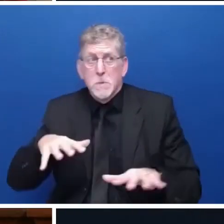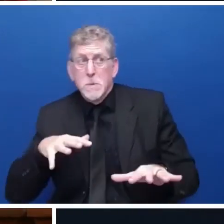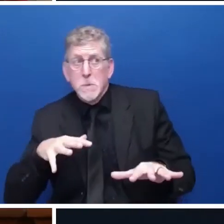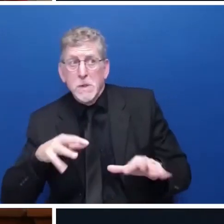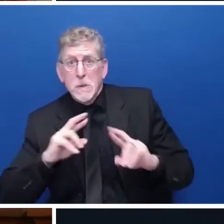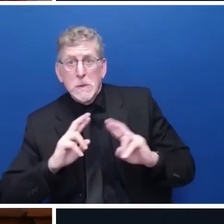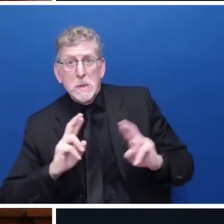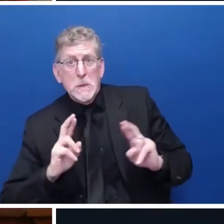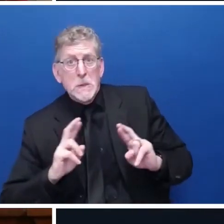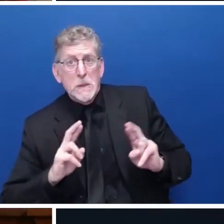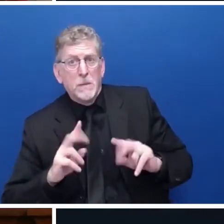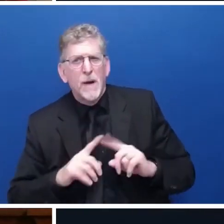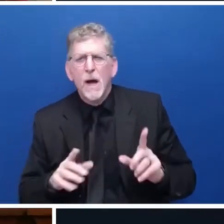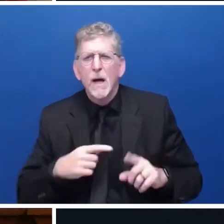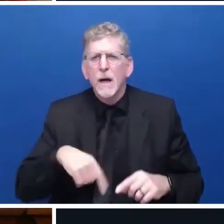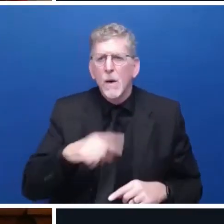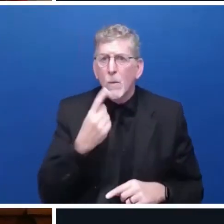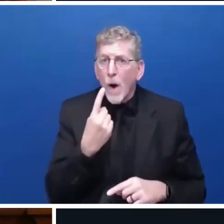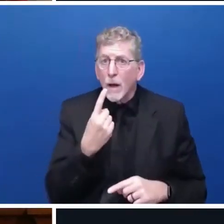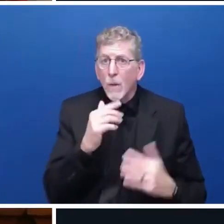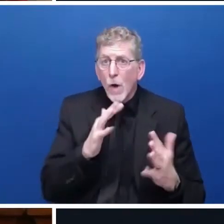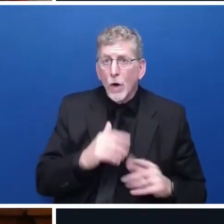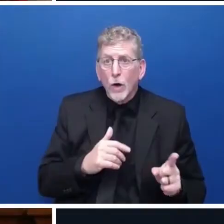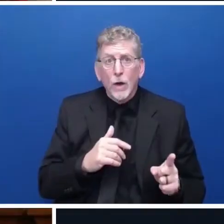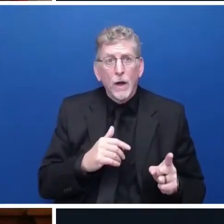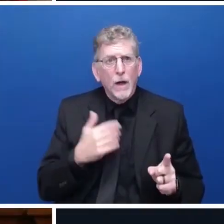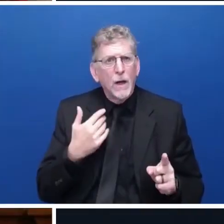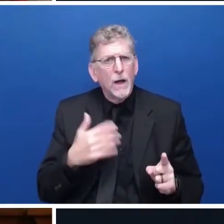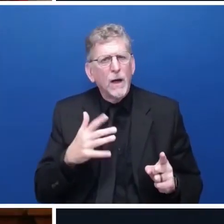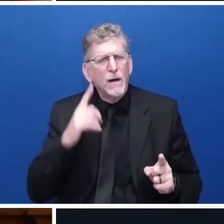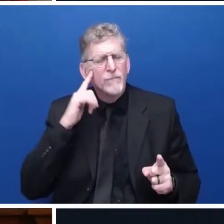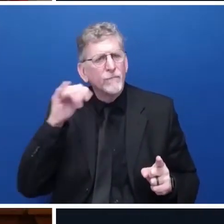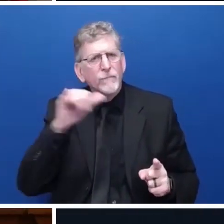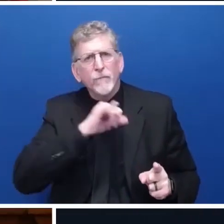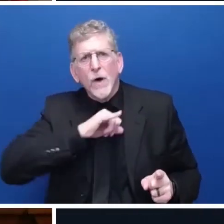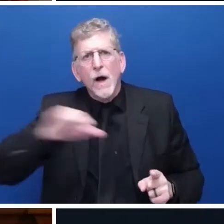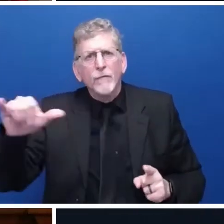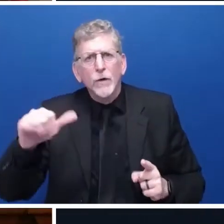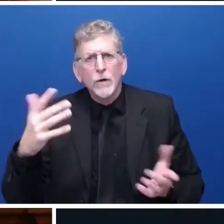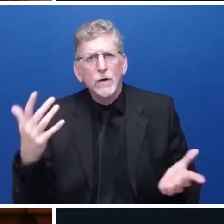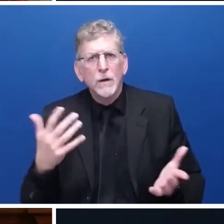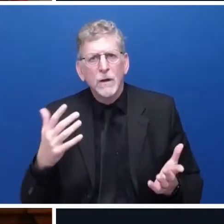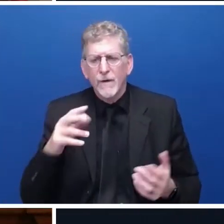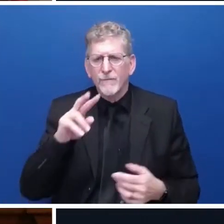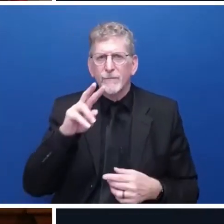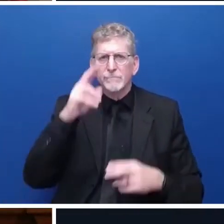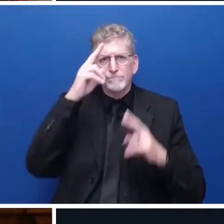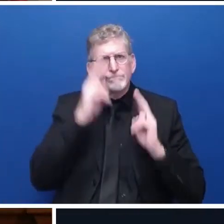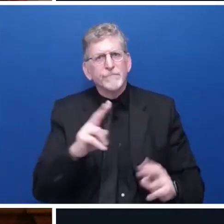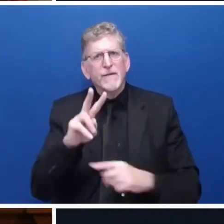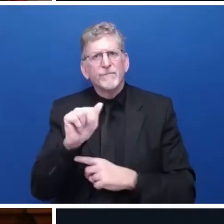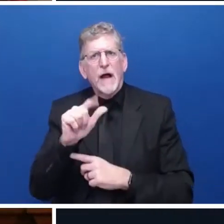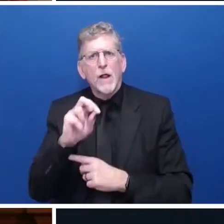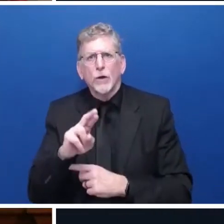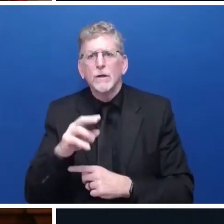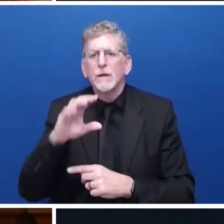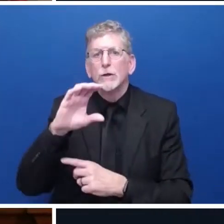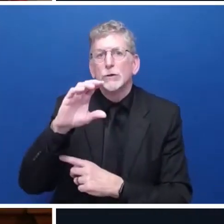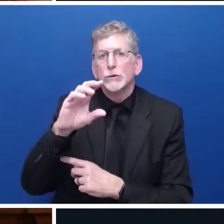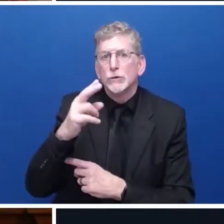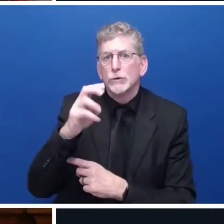of military valor. Chief Warrant Officer 5, Eric